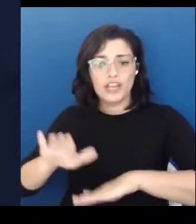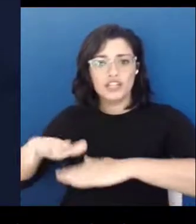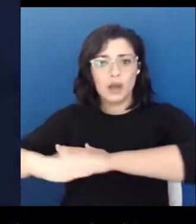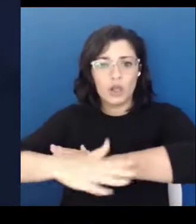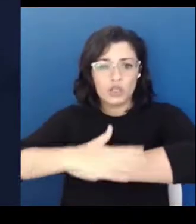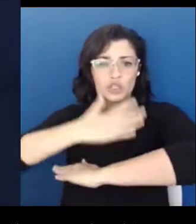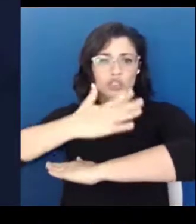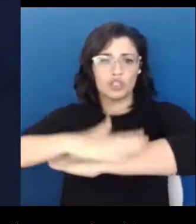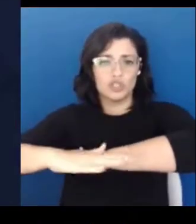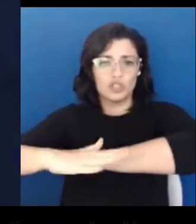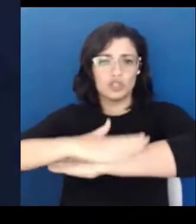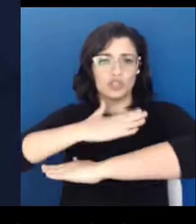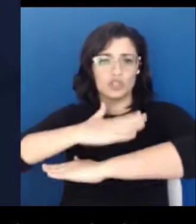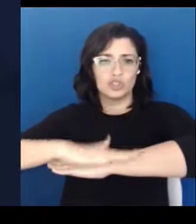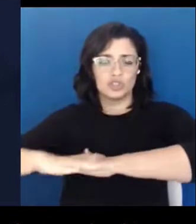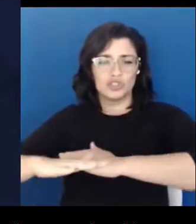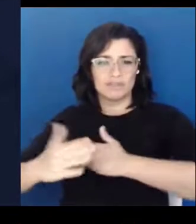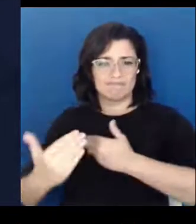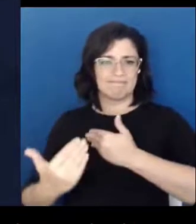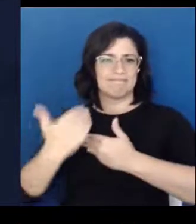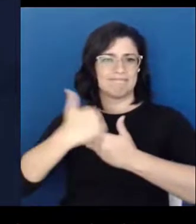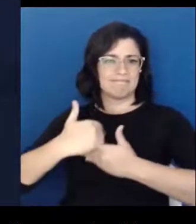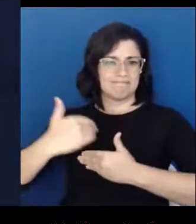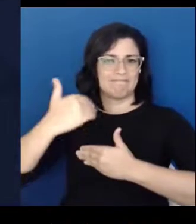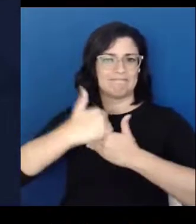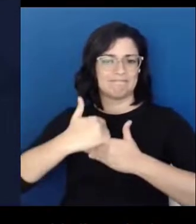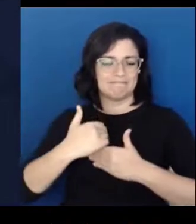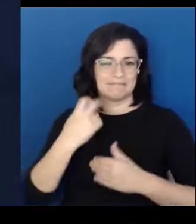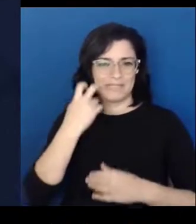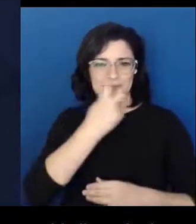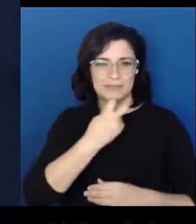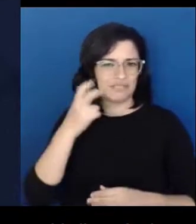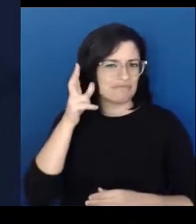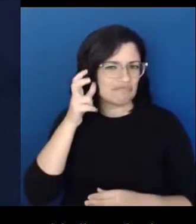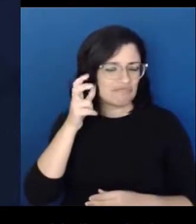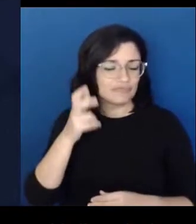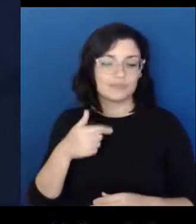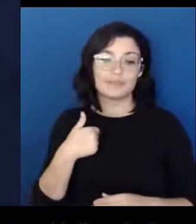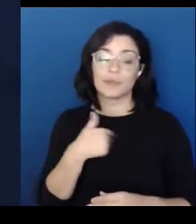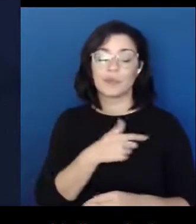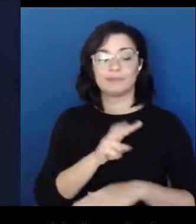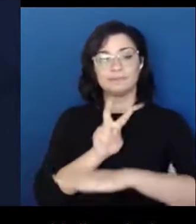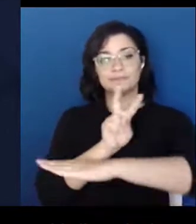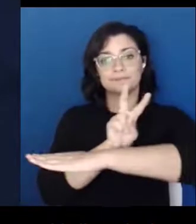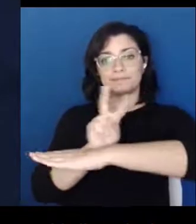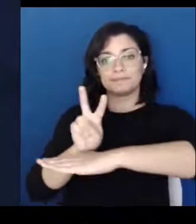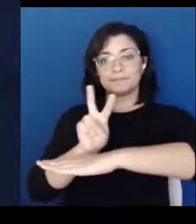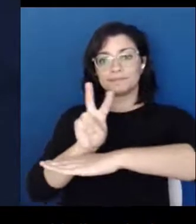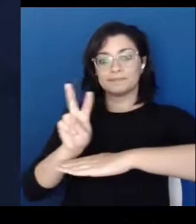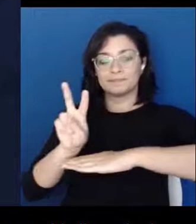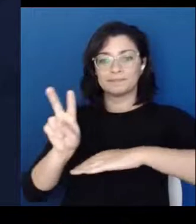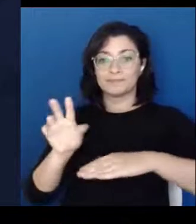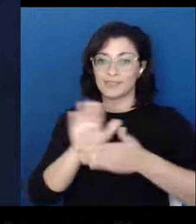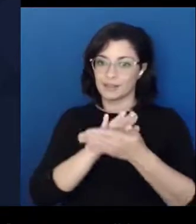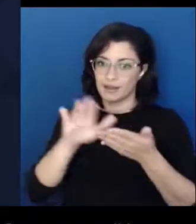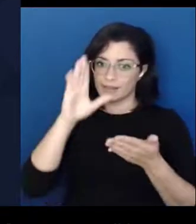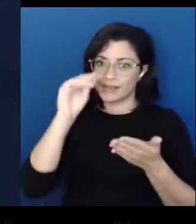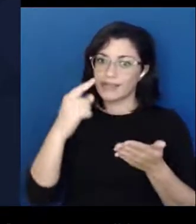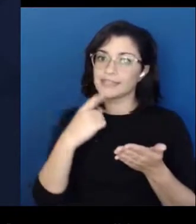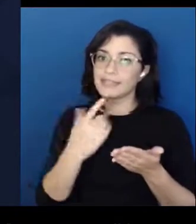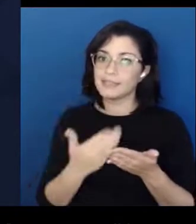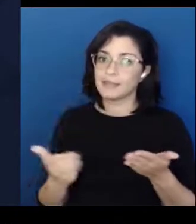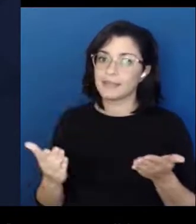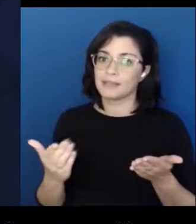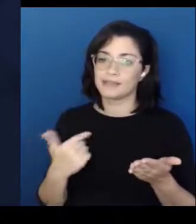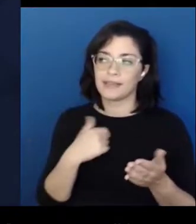frequency. So we're walking along, and this nice guy says something, and I didn't catch it. Now, I don't